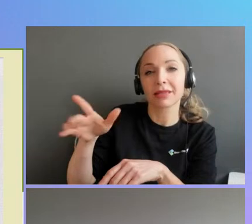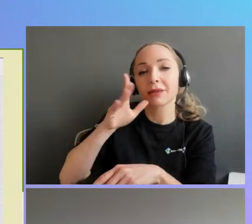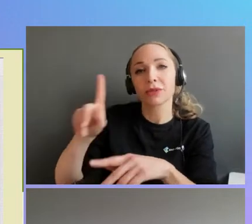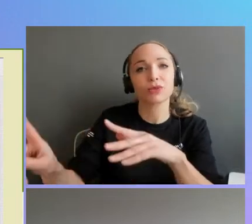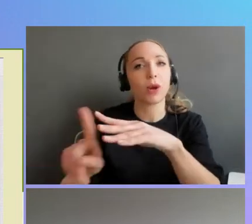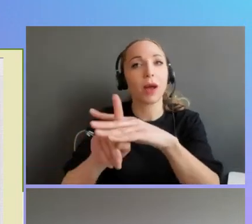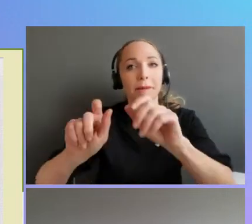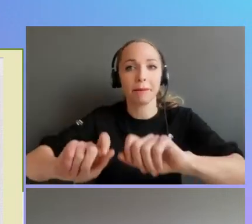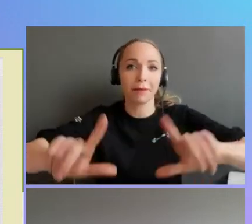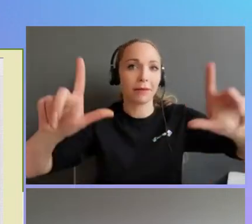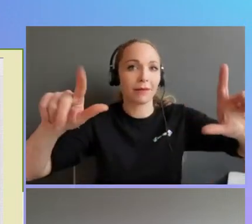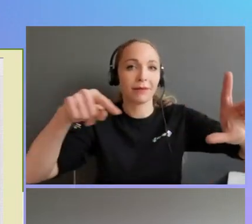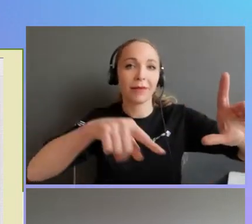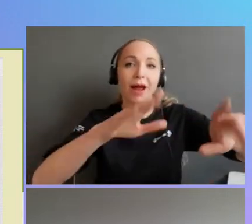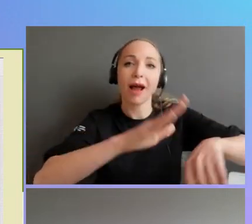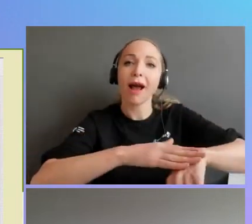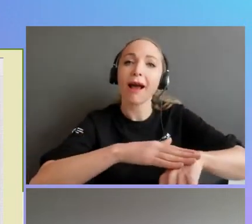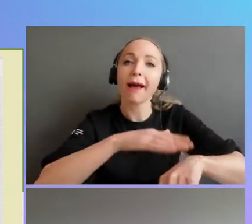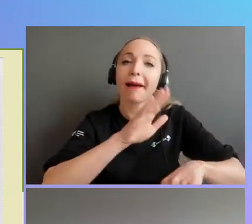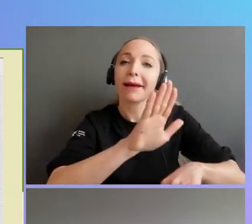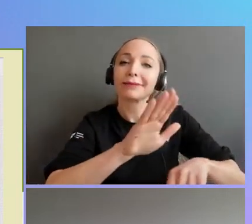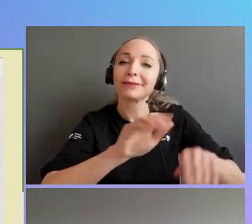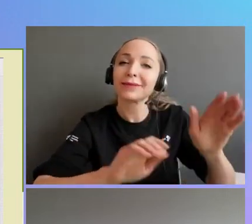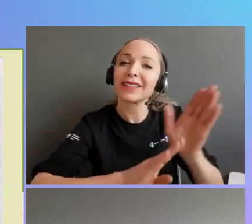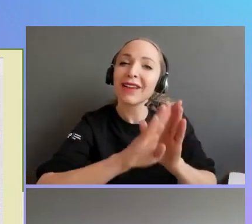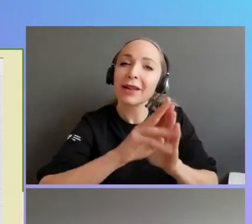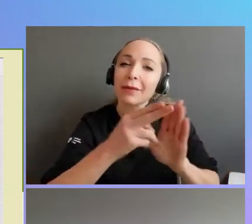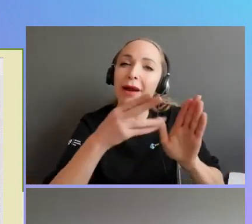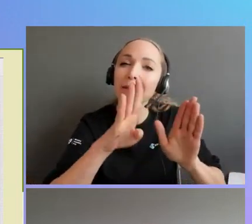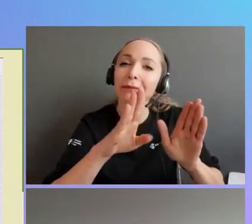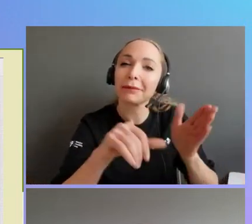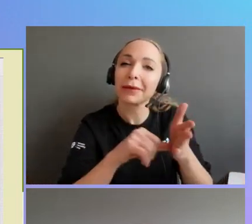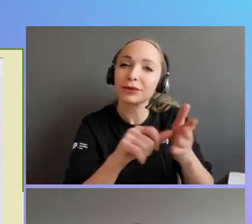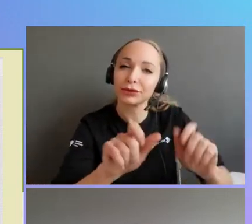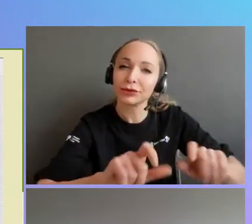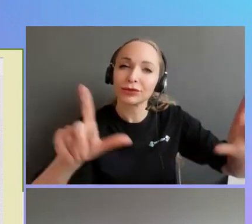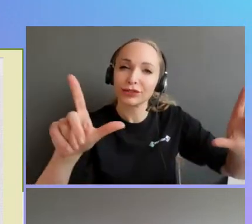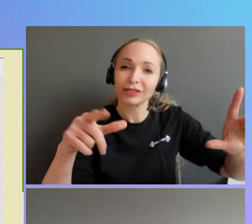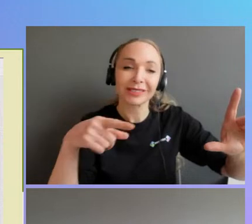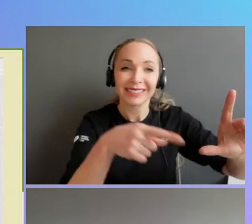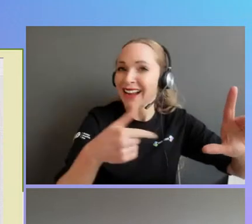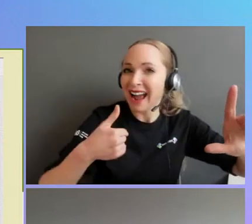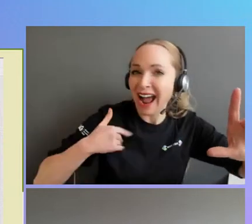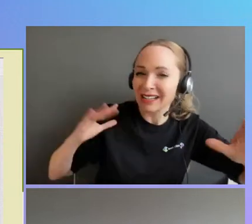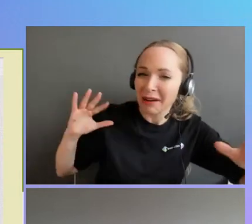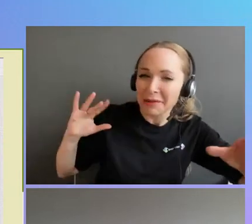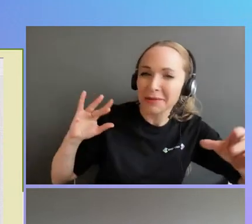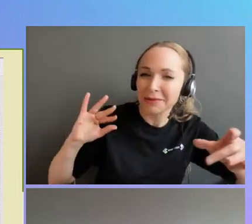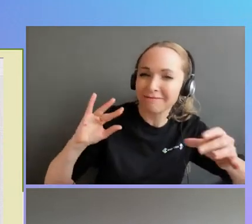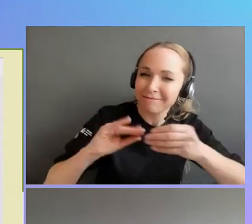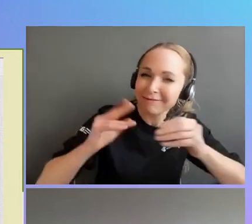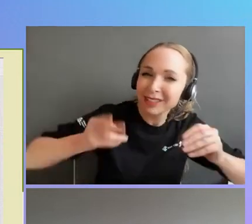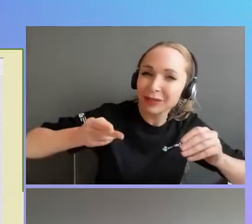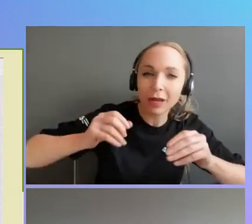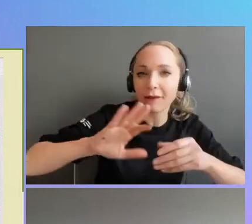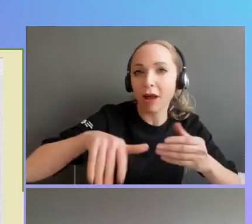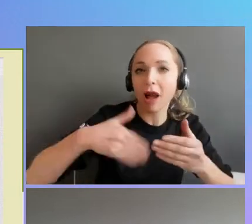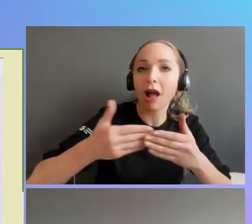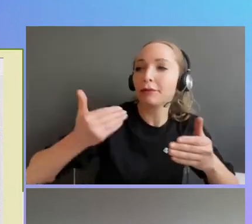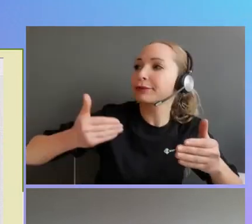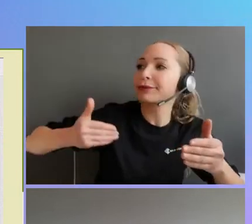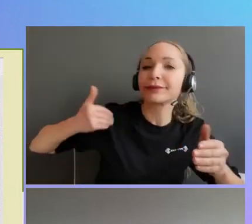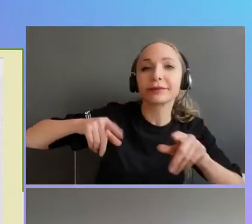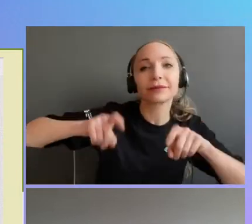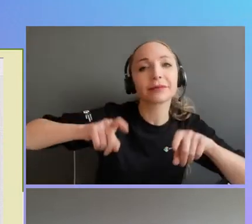The developer hub also holds a history of previous test runs. So you can go